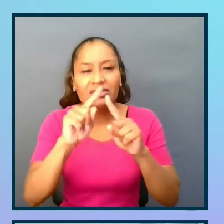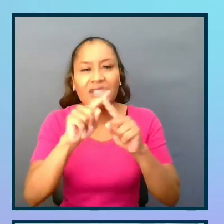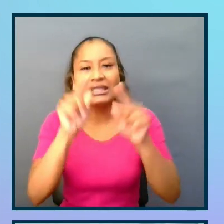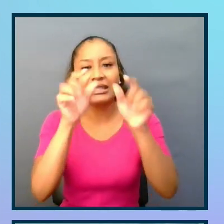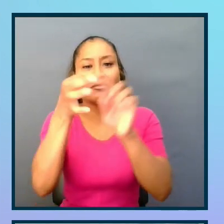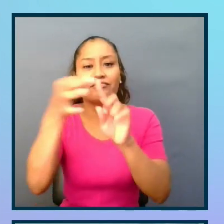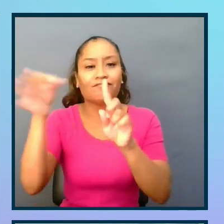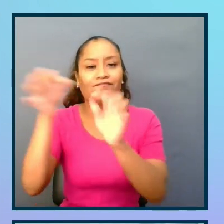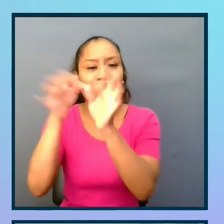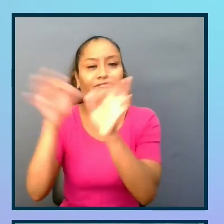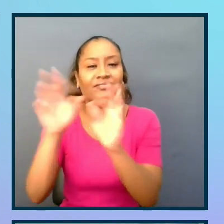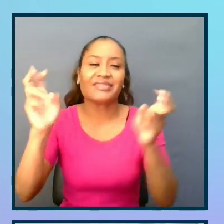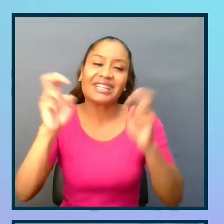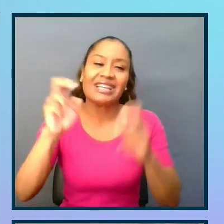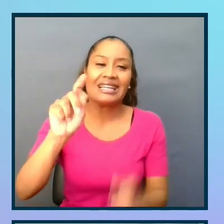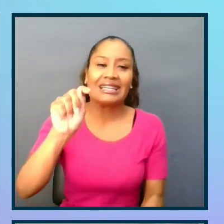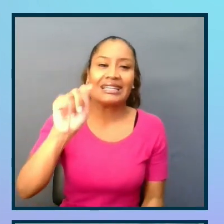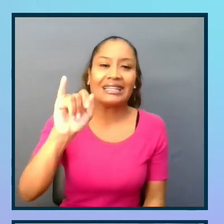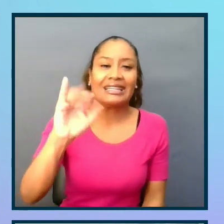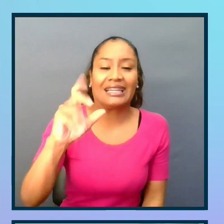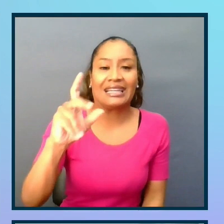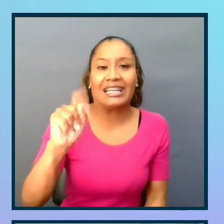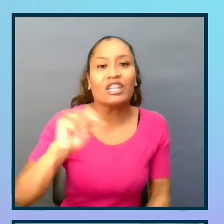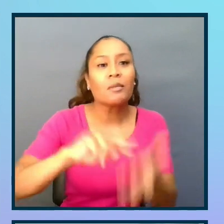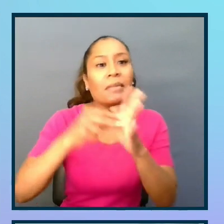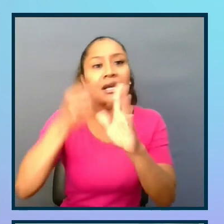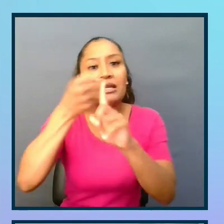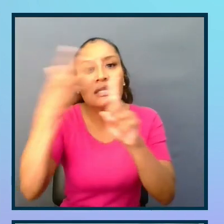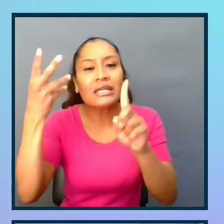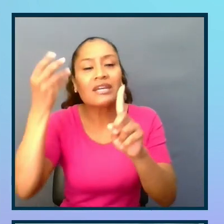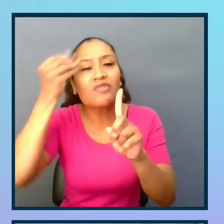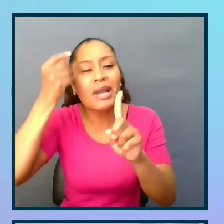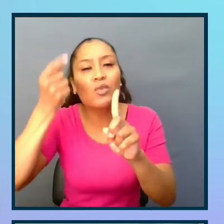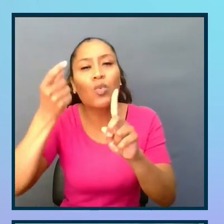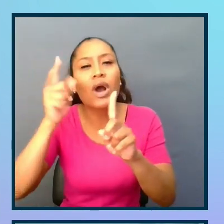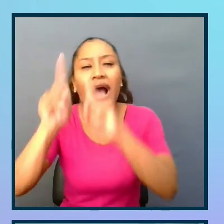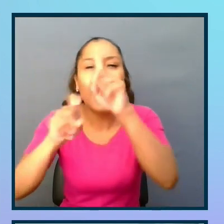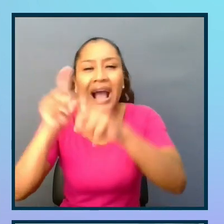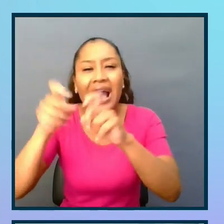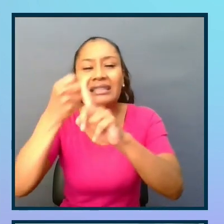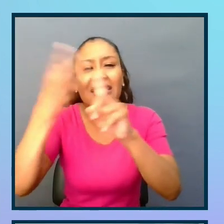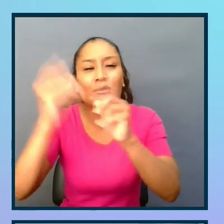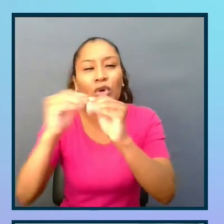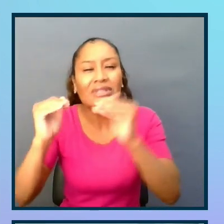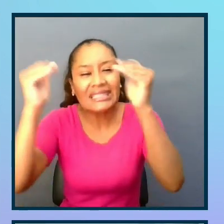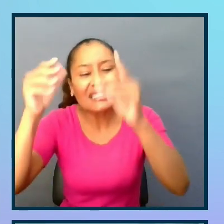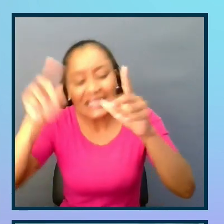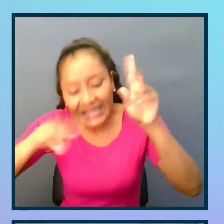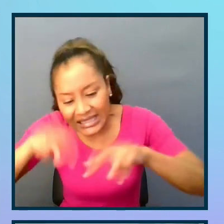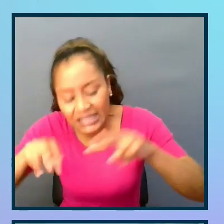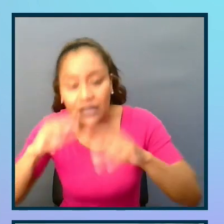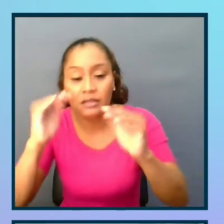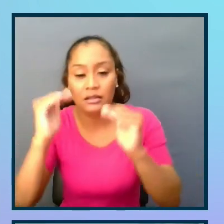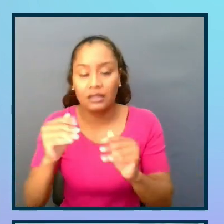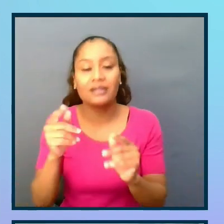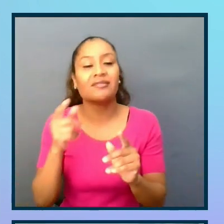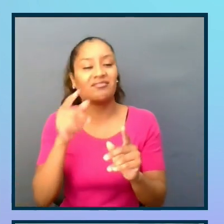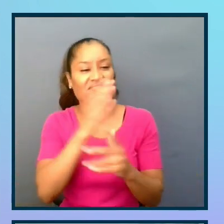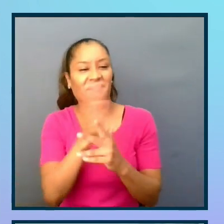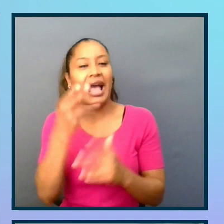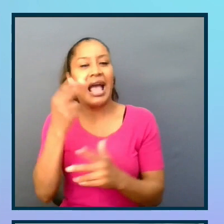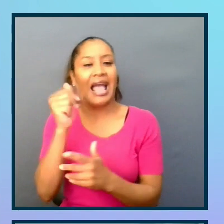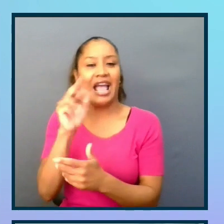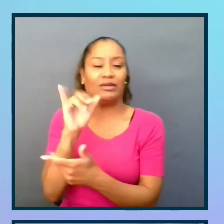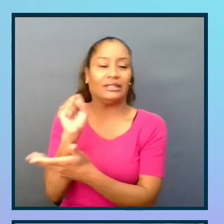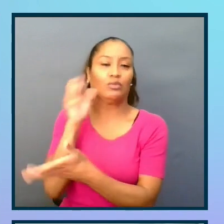fill those tickets out with all of the necessary information. And Harris is going to lead us through that, as well as the design sync, which is something that